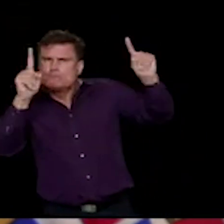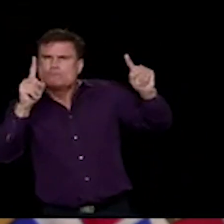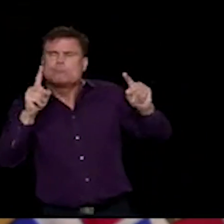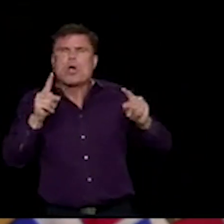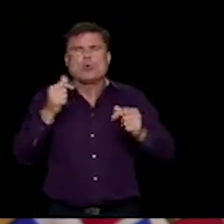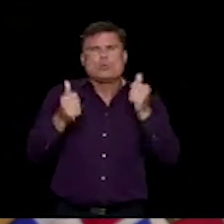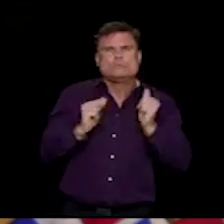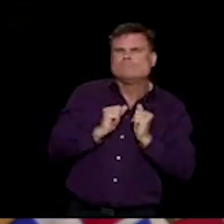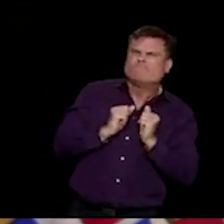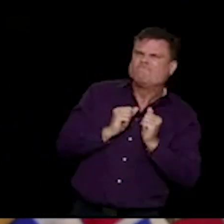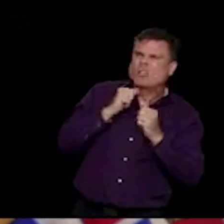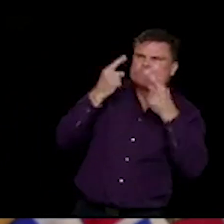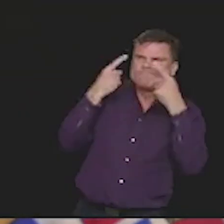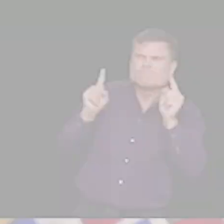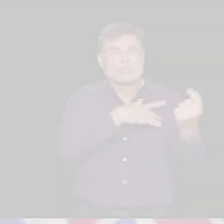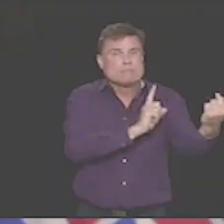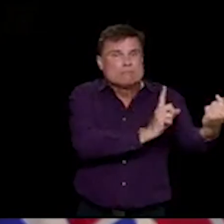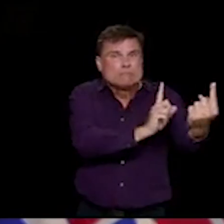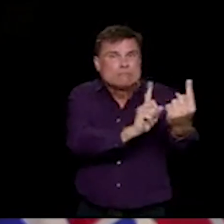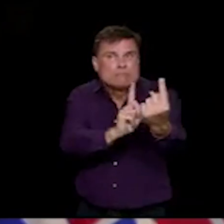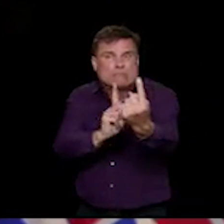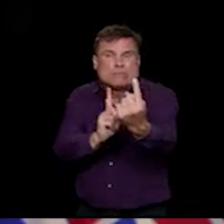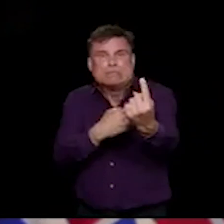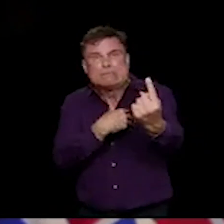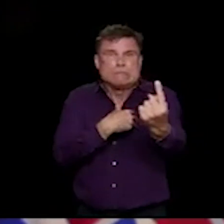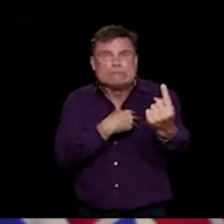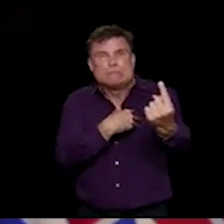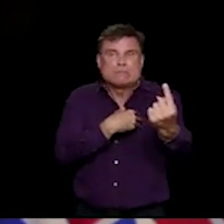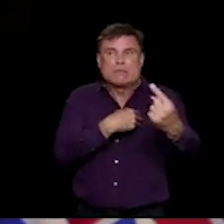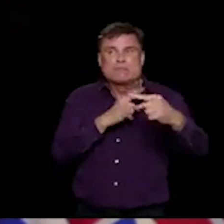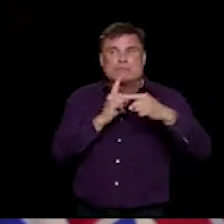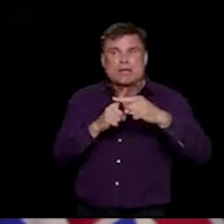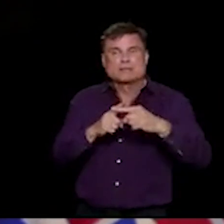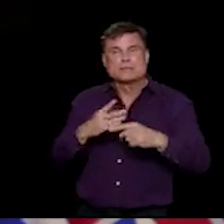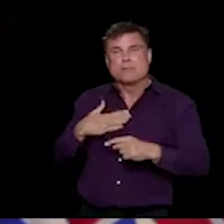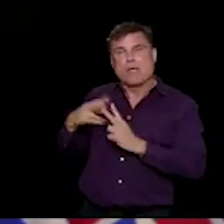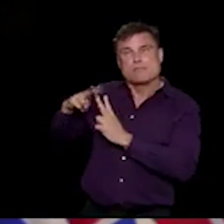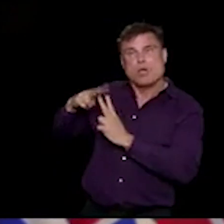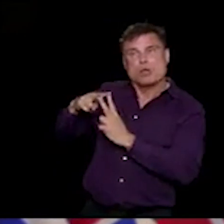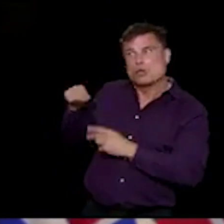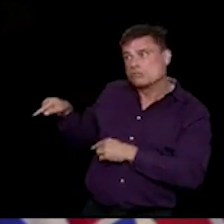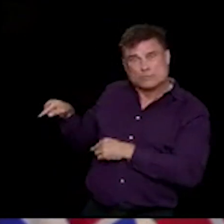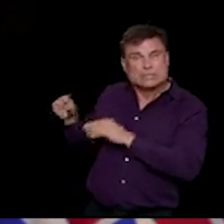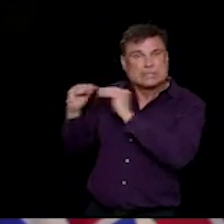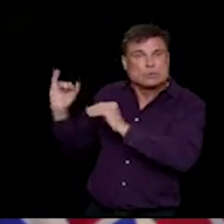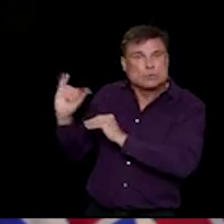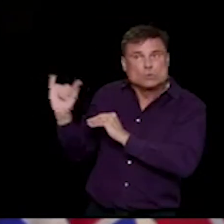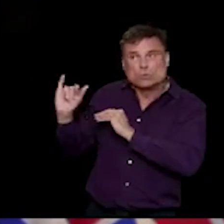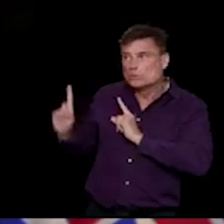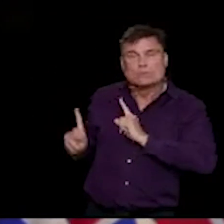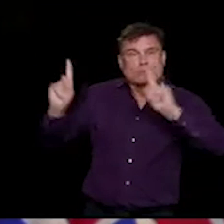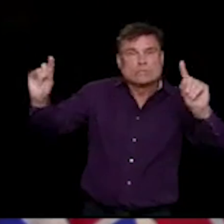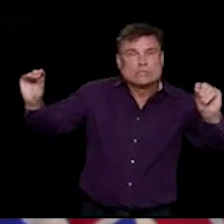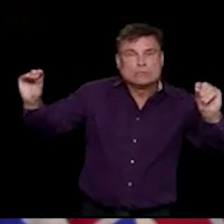from other school settings from around the world. So when we're talking about the learning groups that we're creating in schools, it